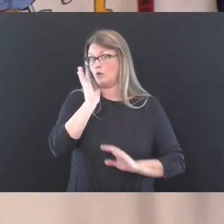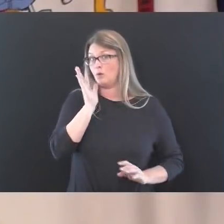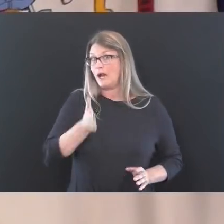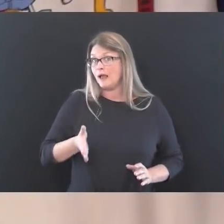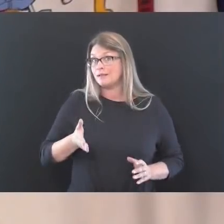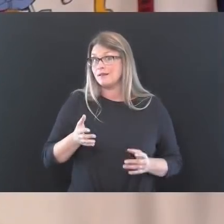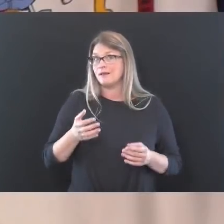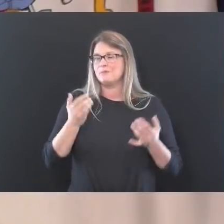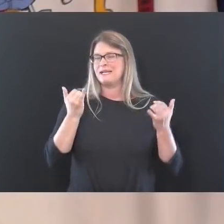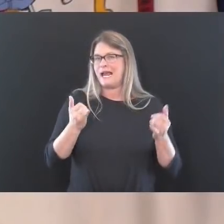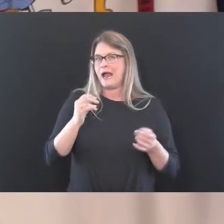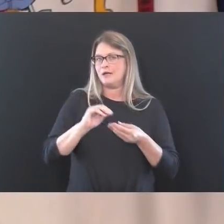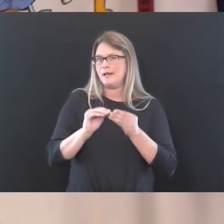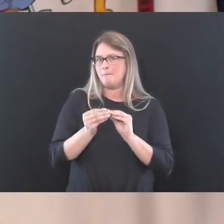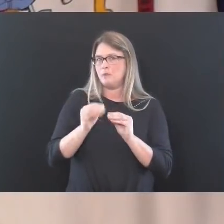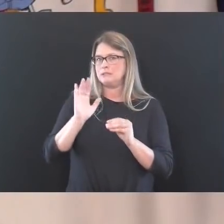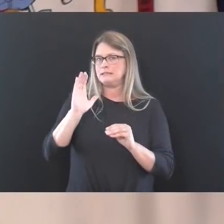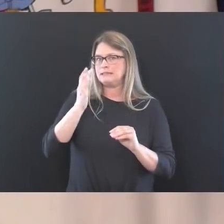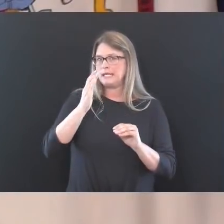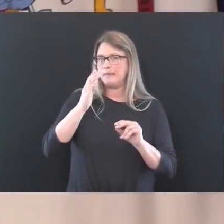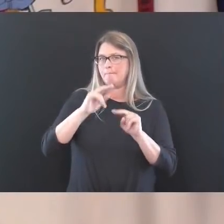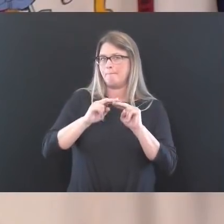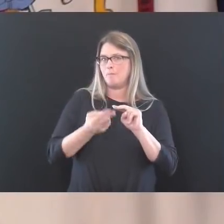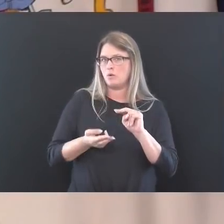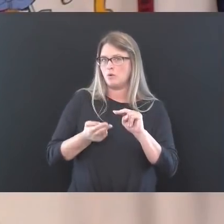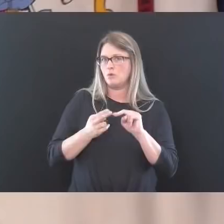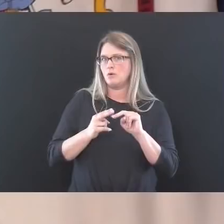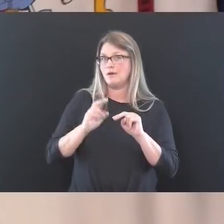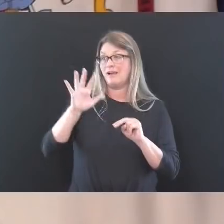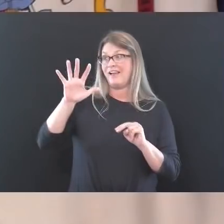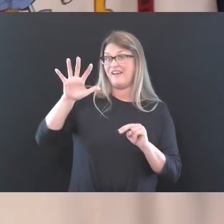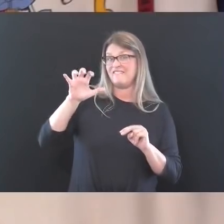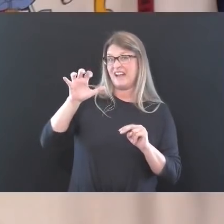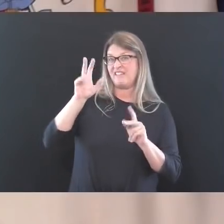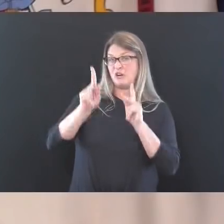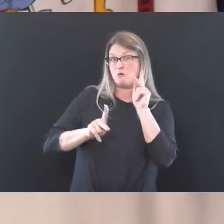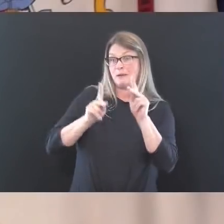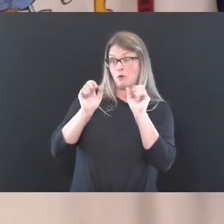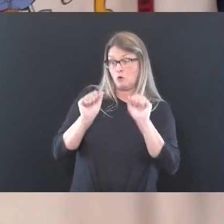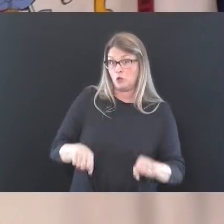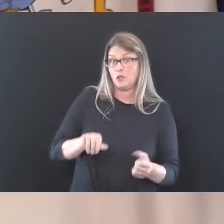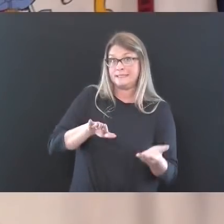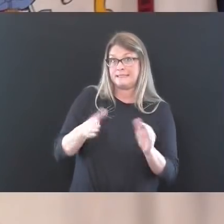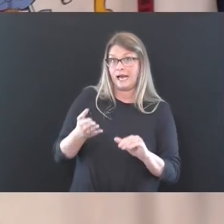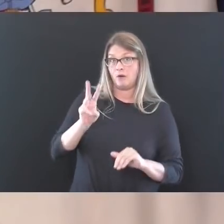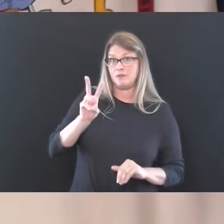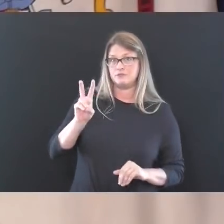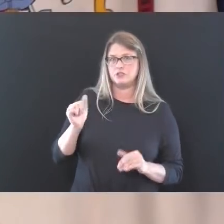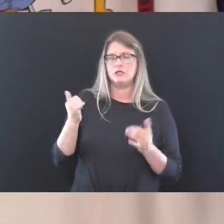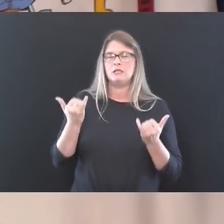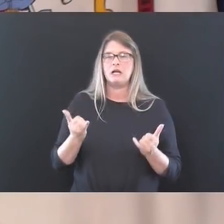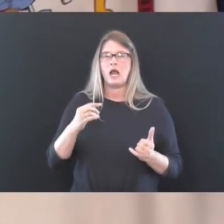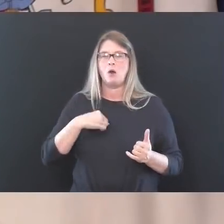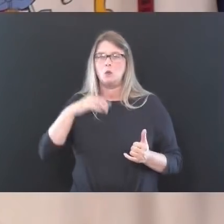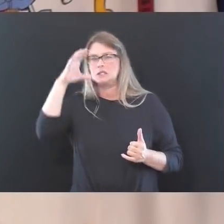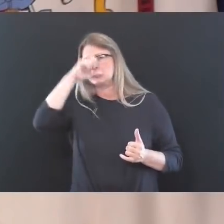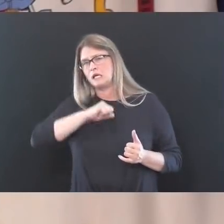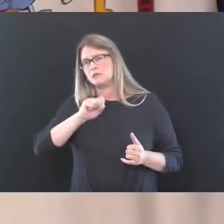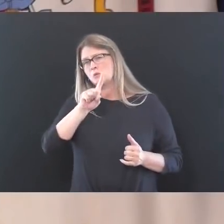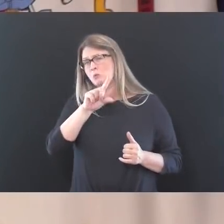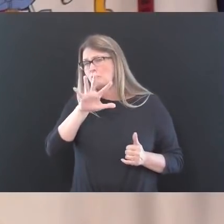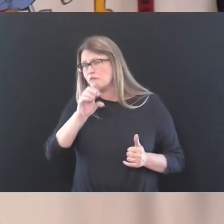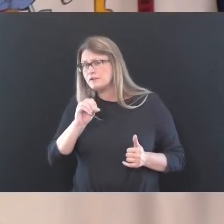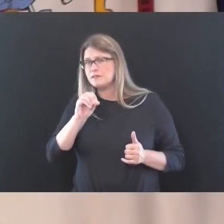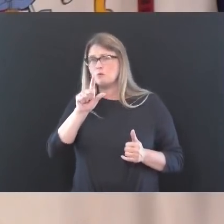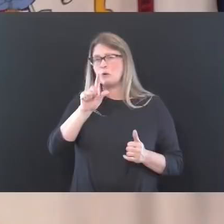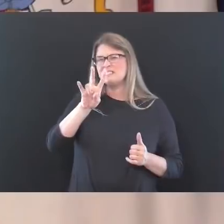us reduce down from what looked like 500 people could die in West Virginia to 150 or